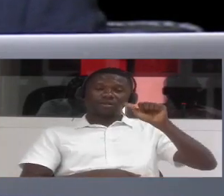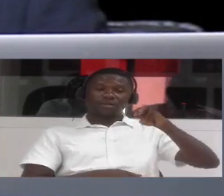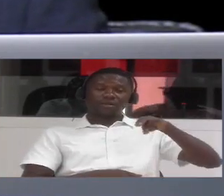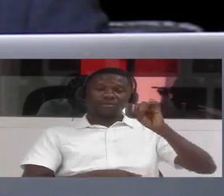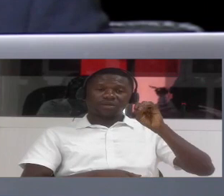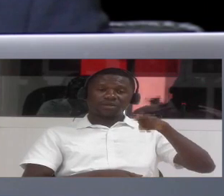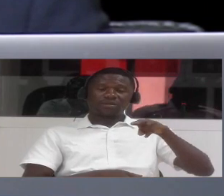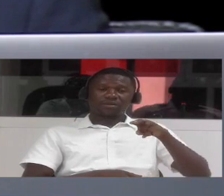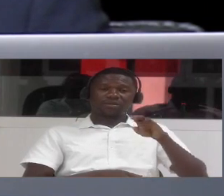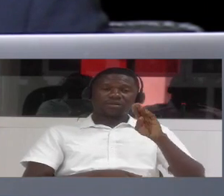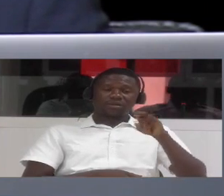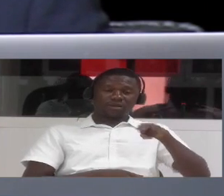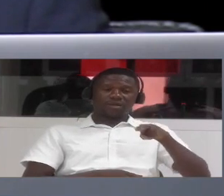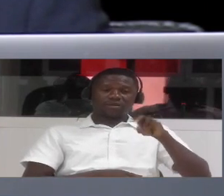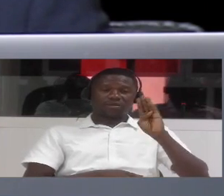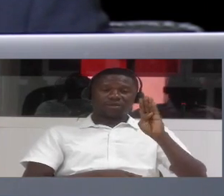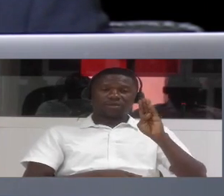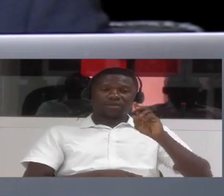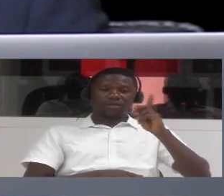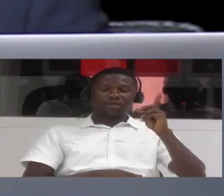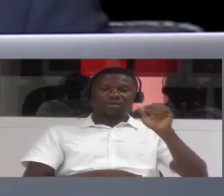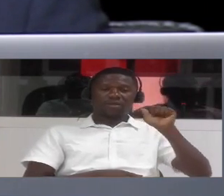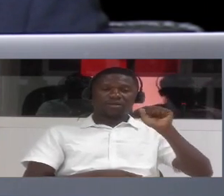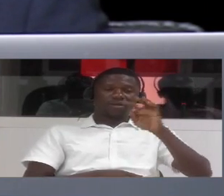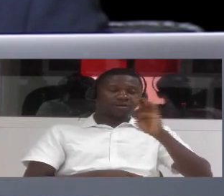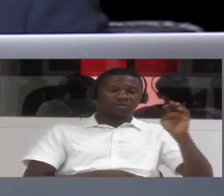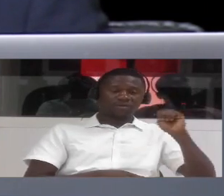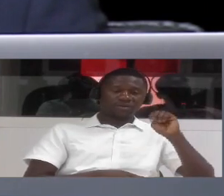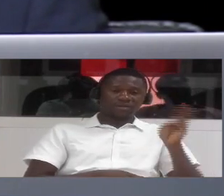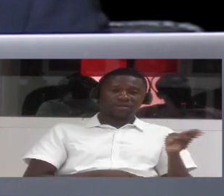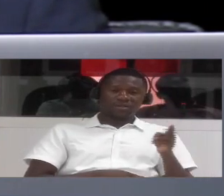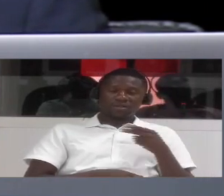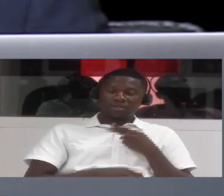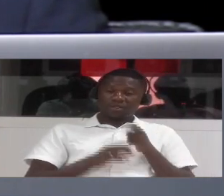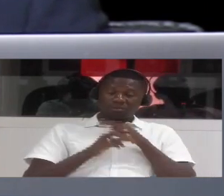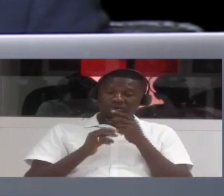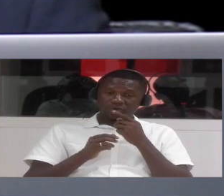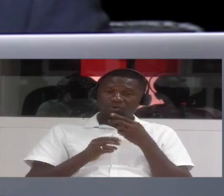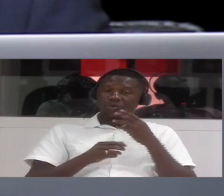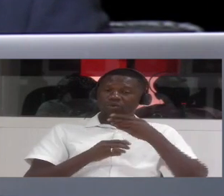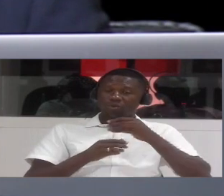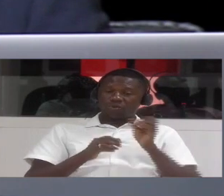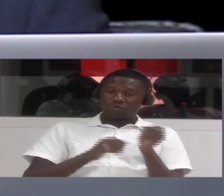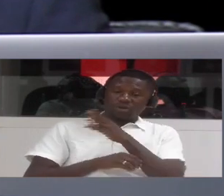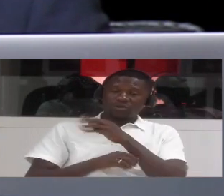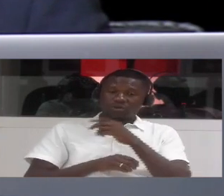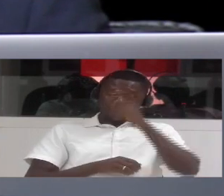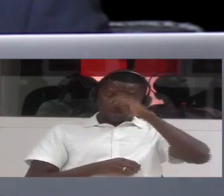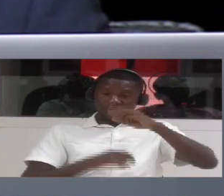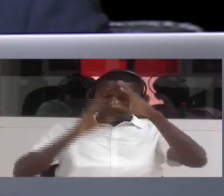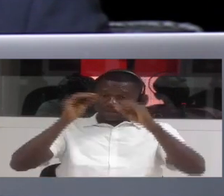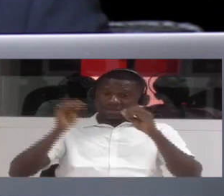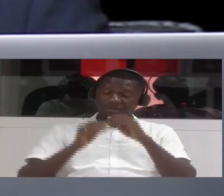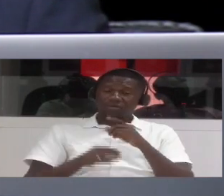the reporter who went to the police station to ask questions about arrest of